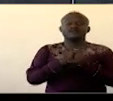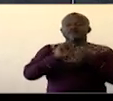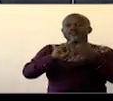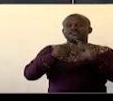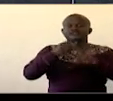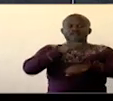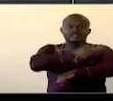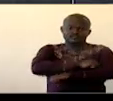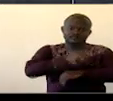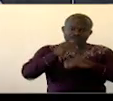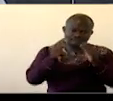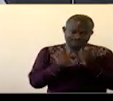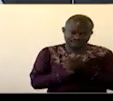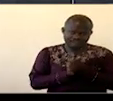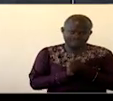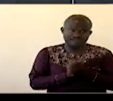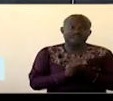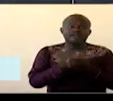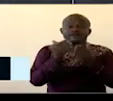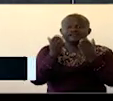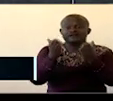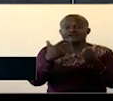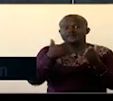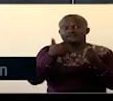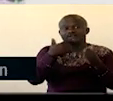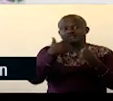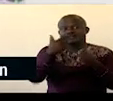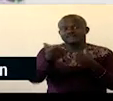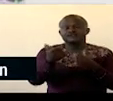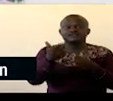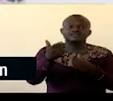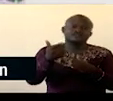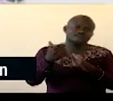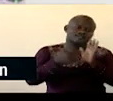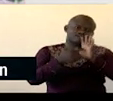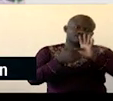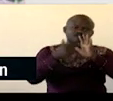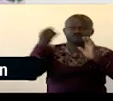students, here is the diagram of